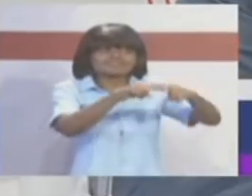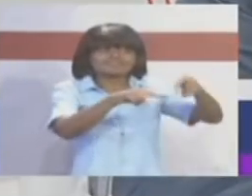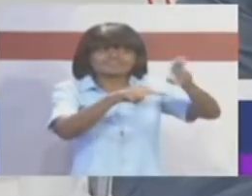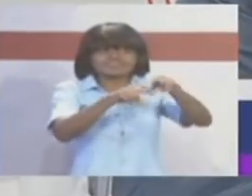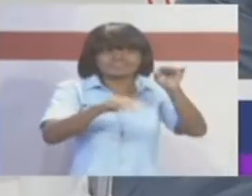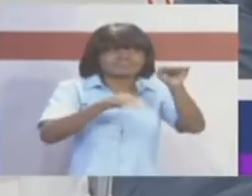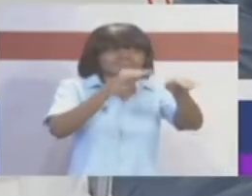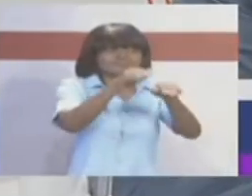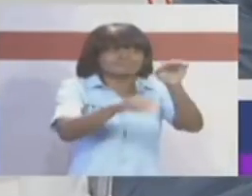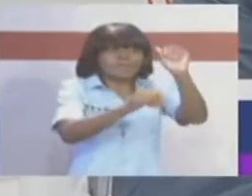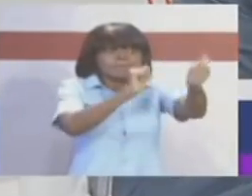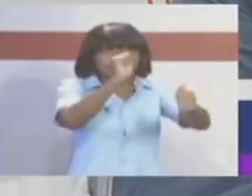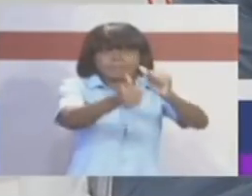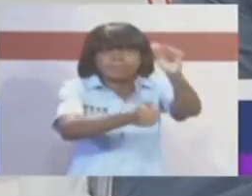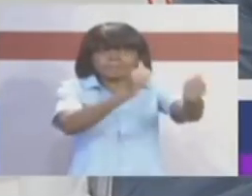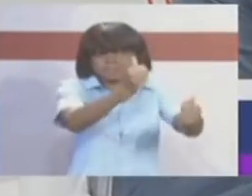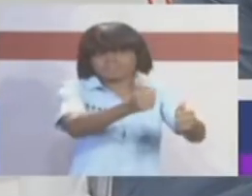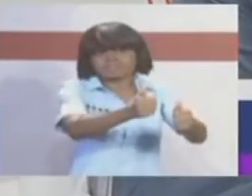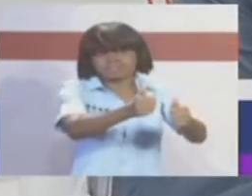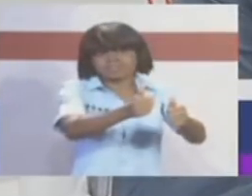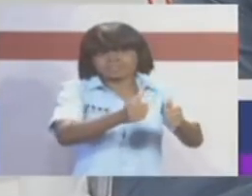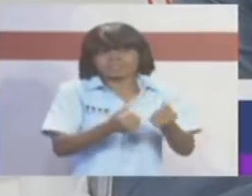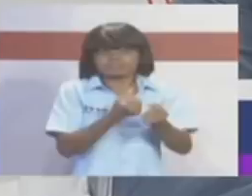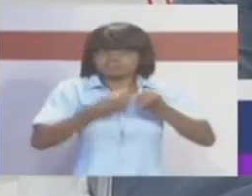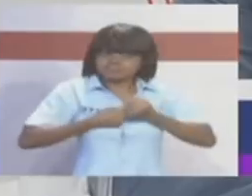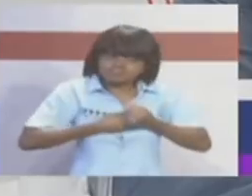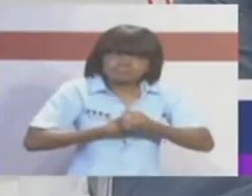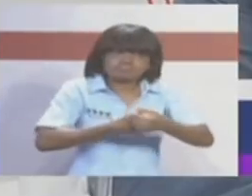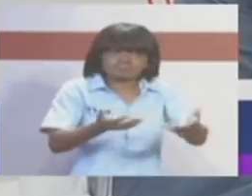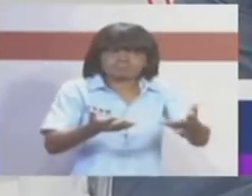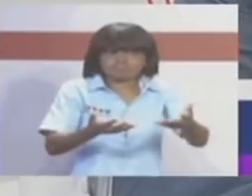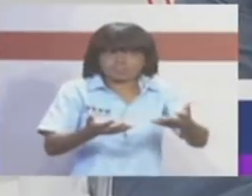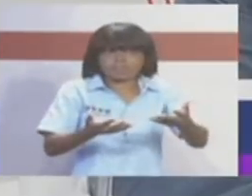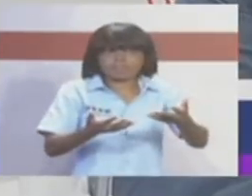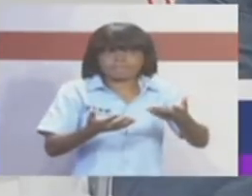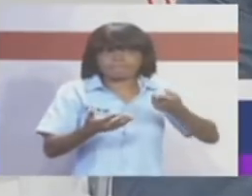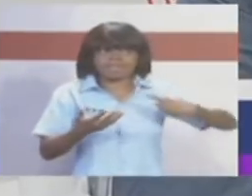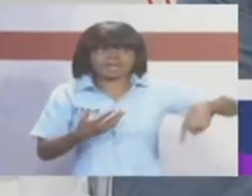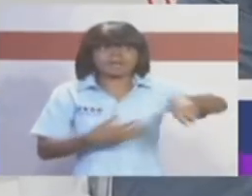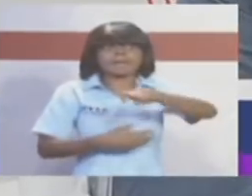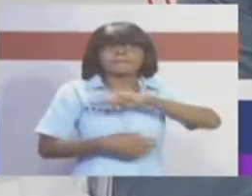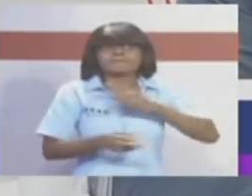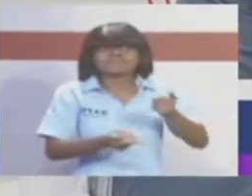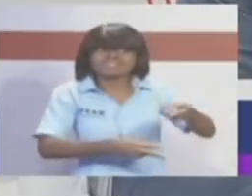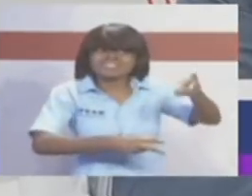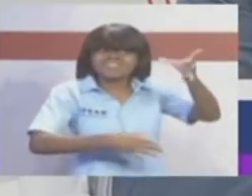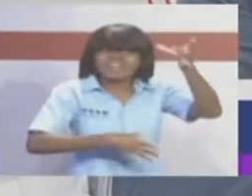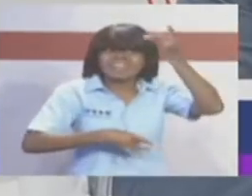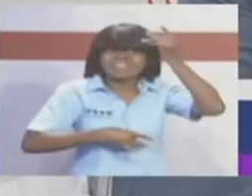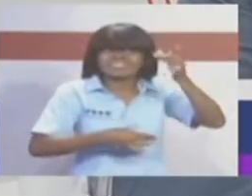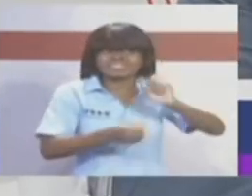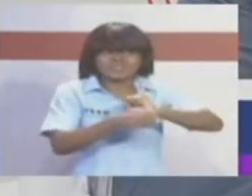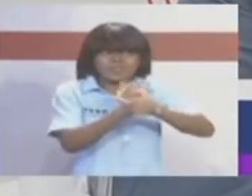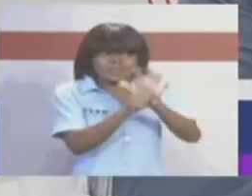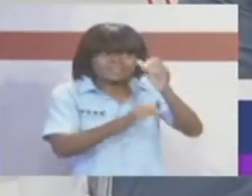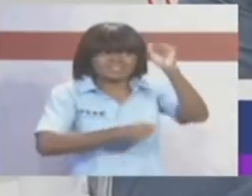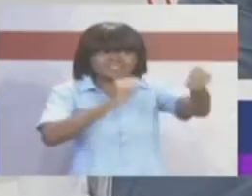level care to those who require COVID-19 management pending transfer,